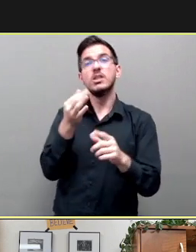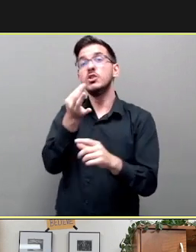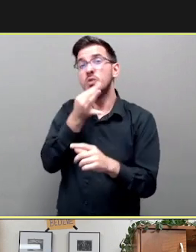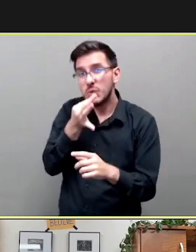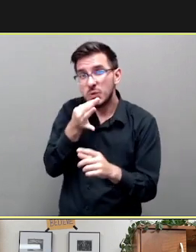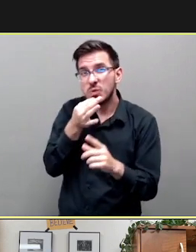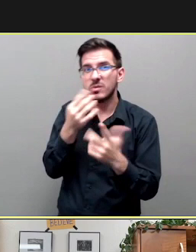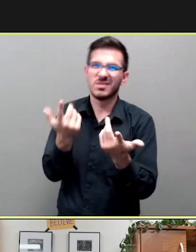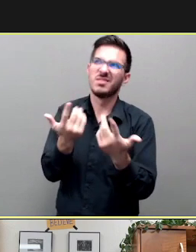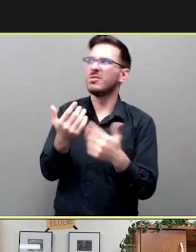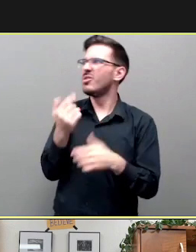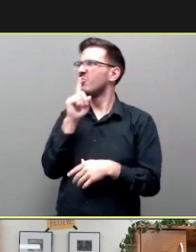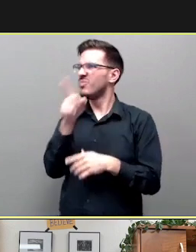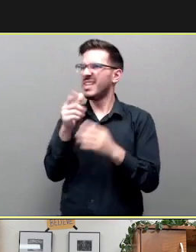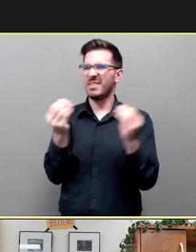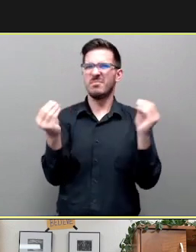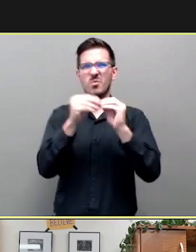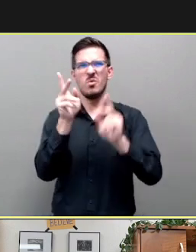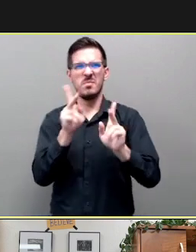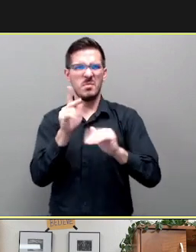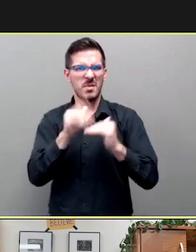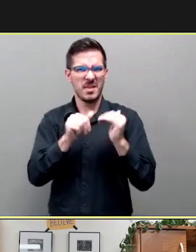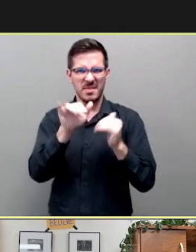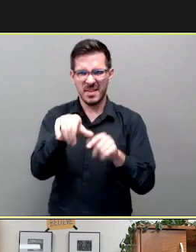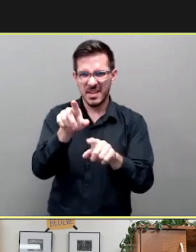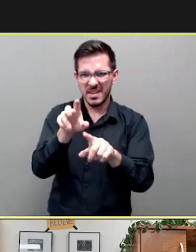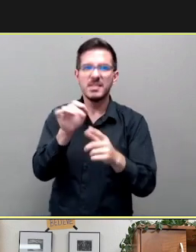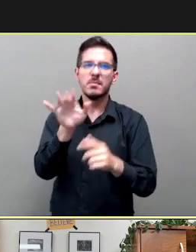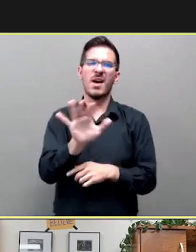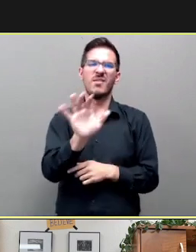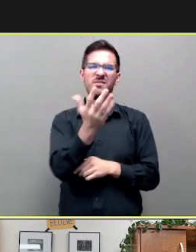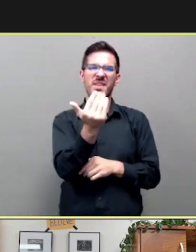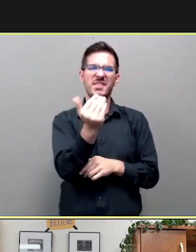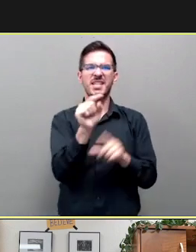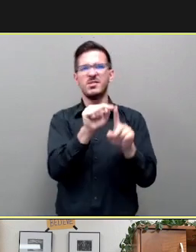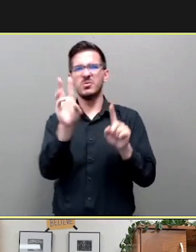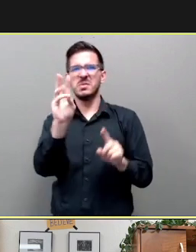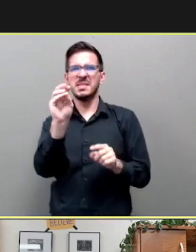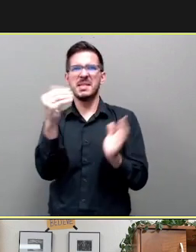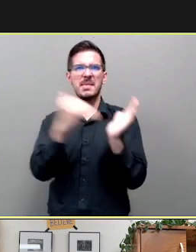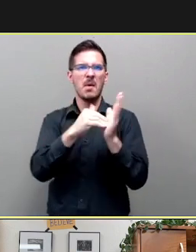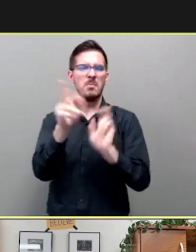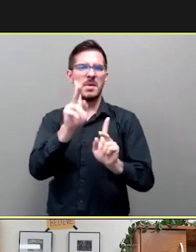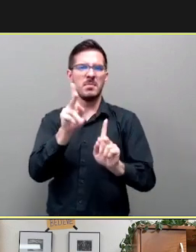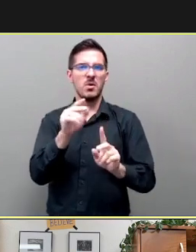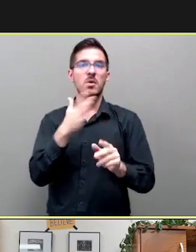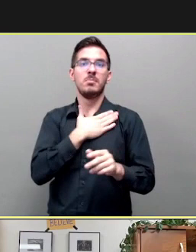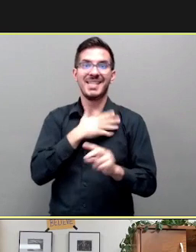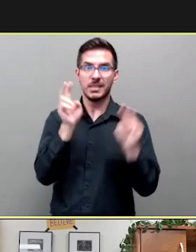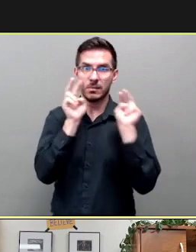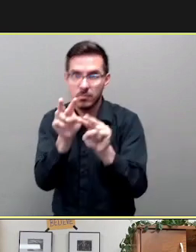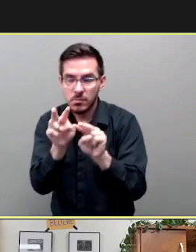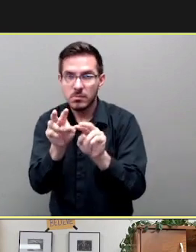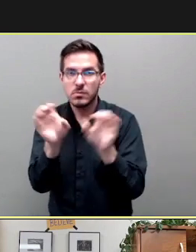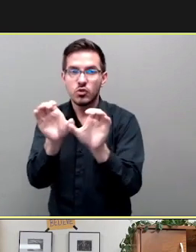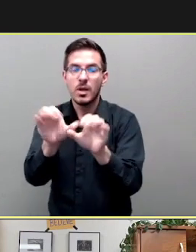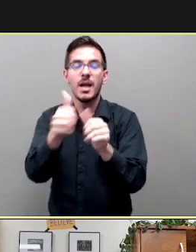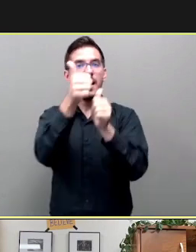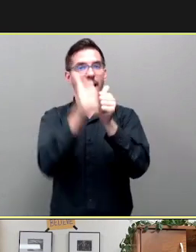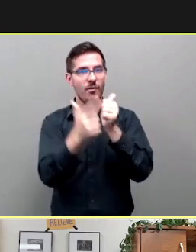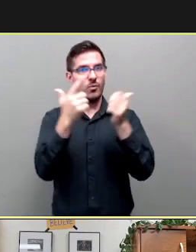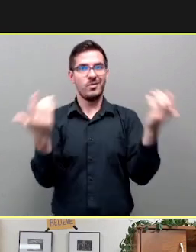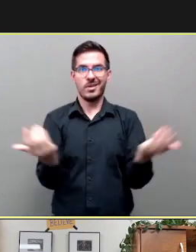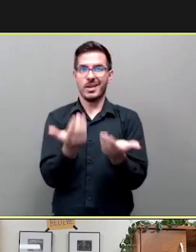it's higher than 1/12. It's about 50 to 60,000 people. So everyone in New Mexico is on SNAP. A quarter of our